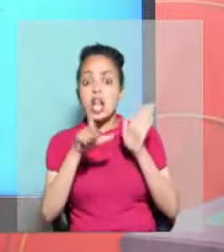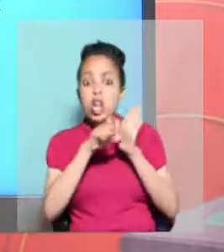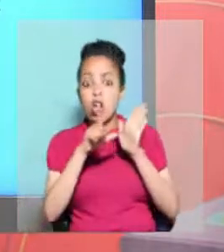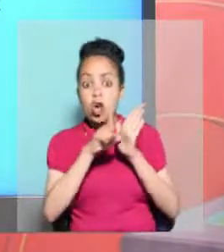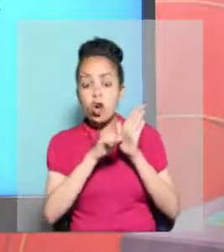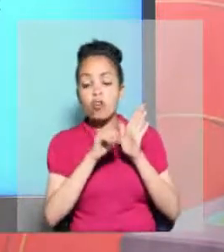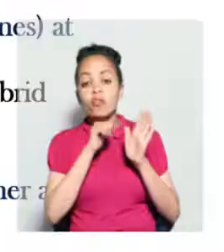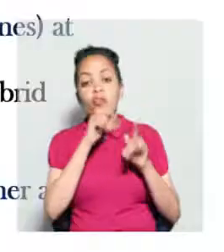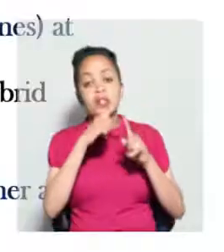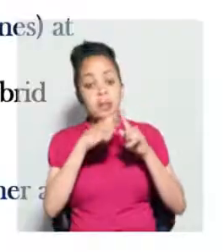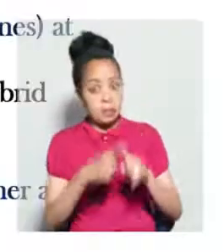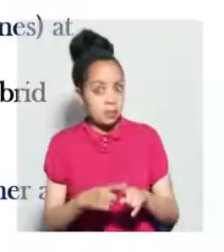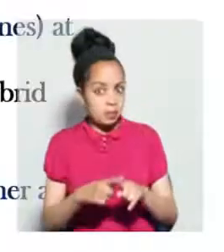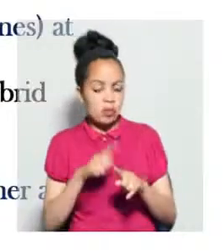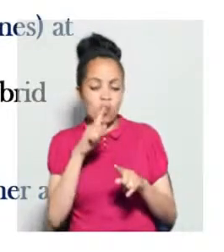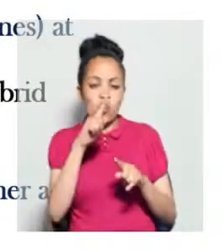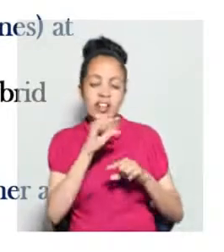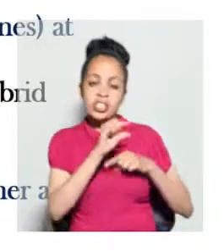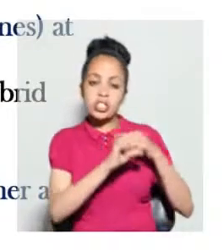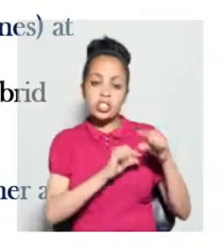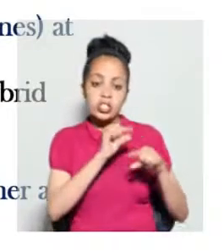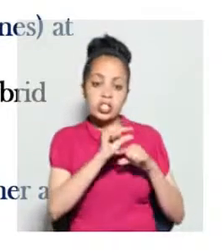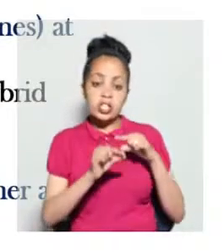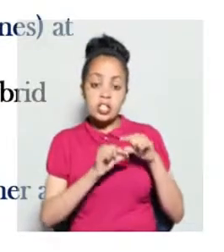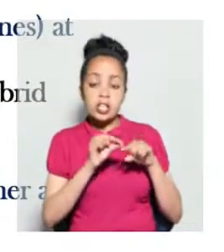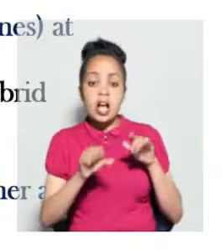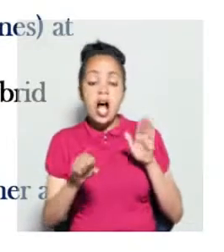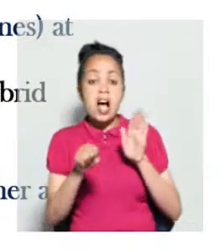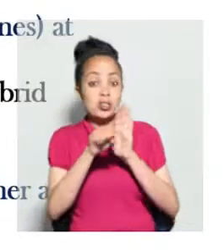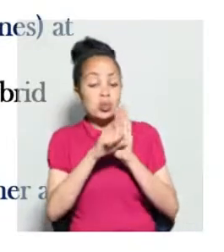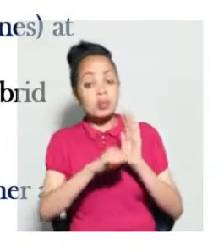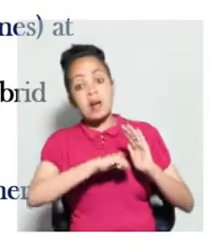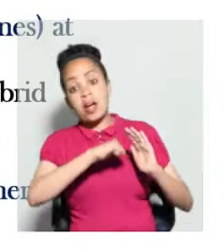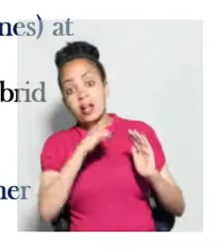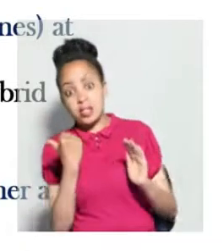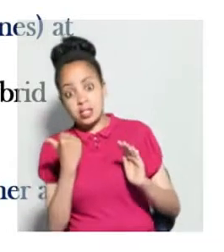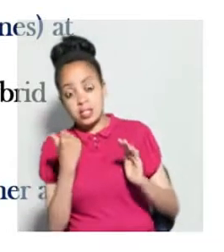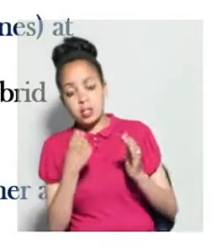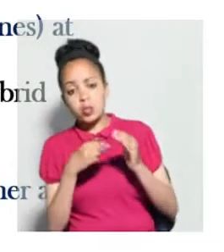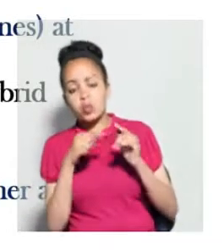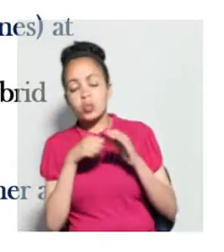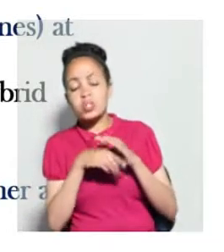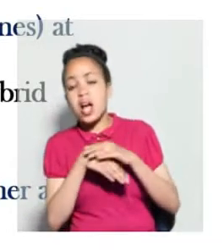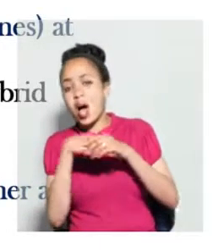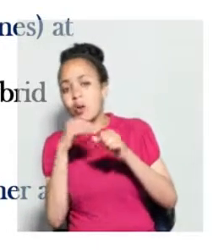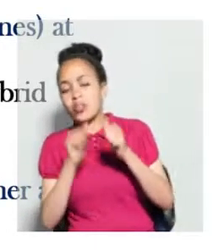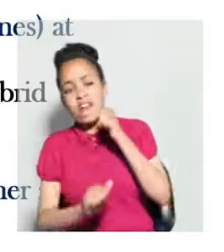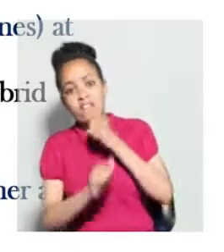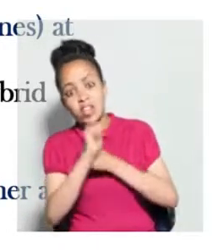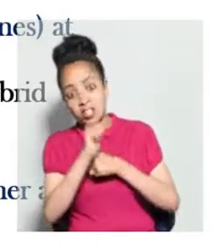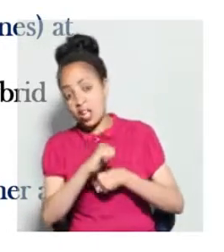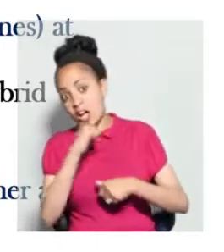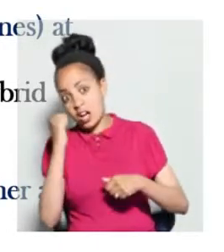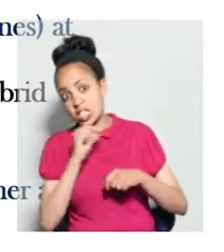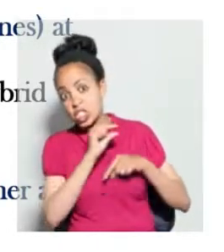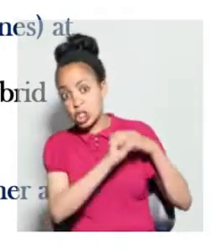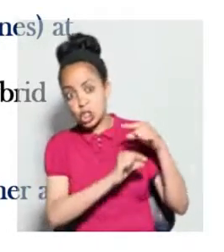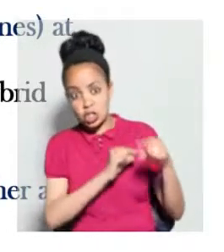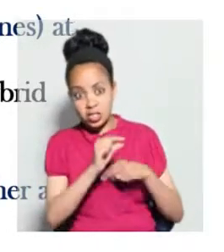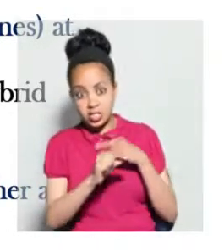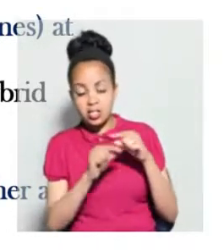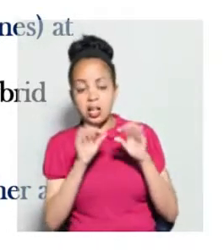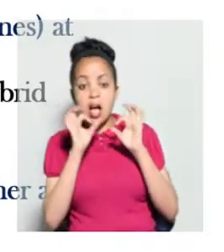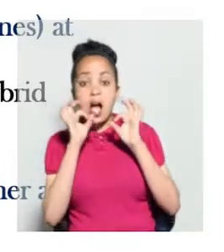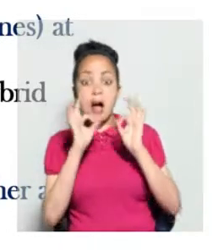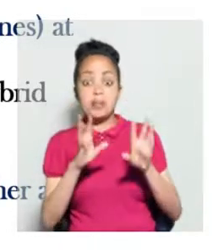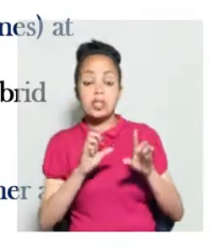independent assortment. One gene is assorted independently of another without affecting another gene, in